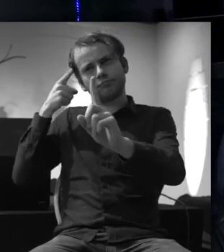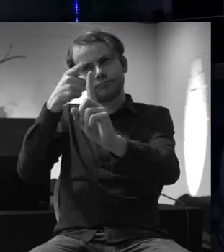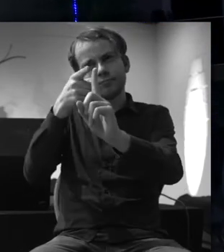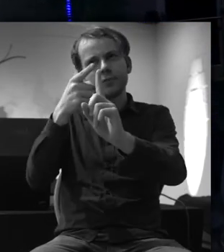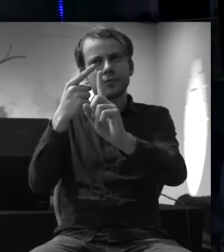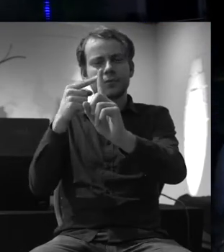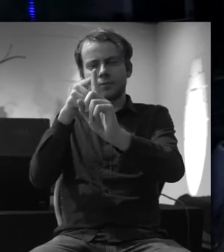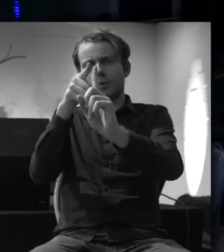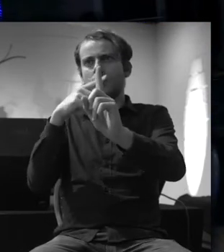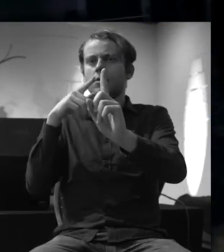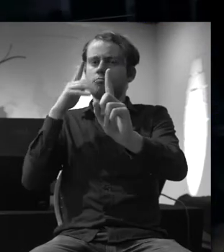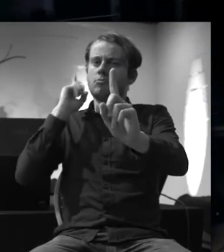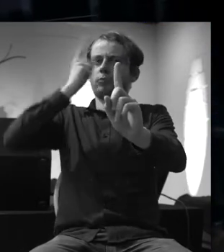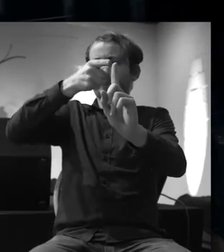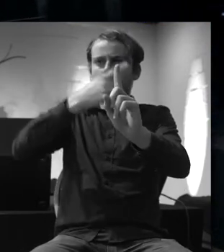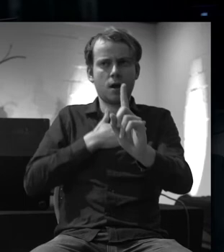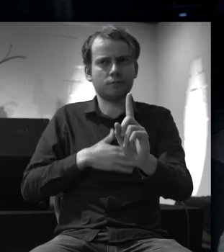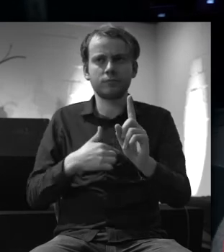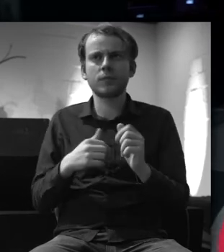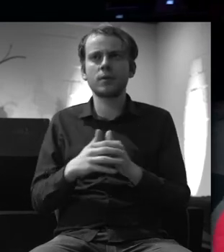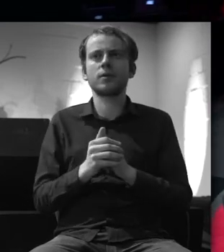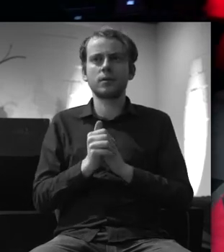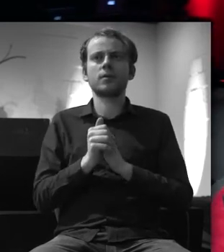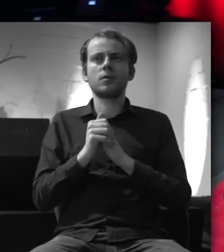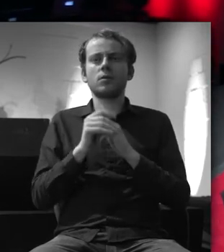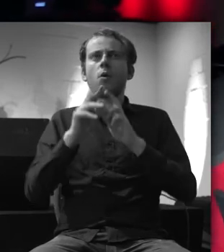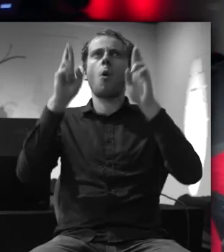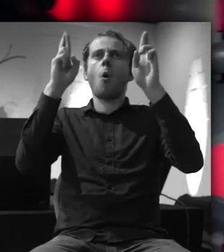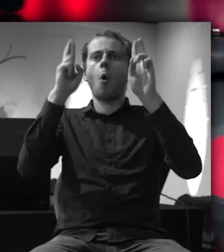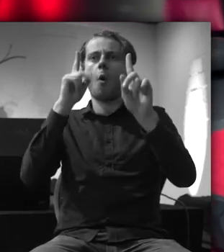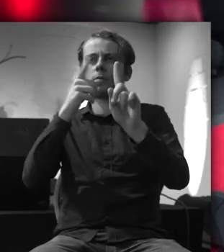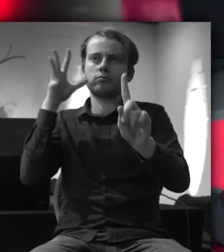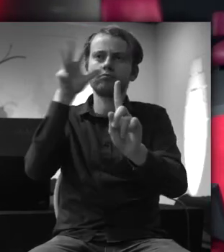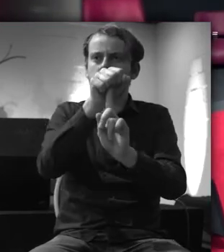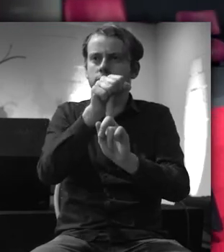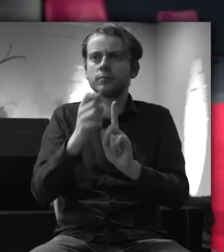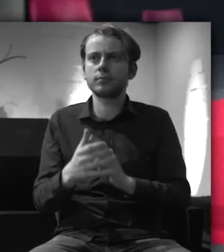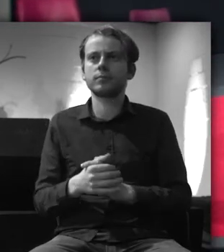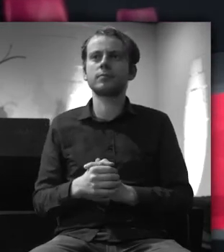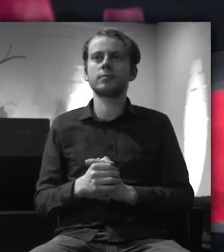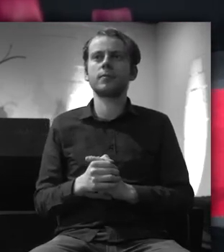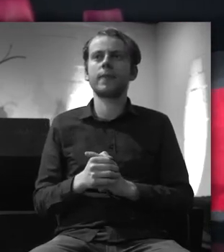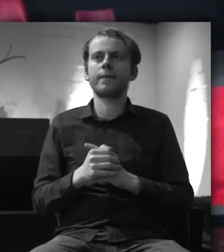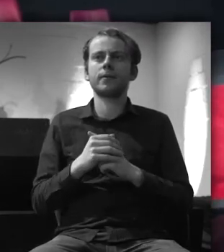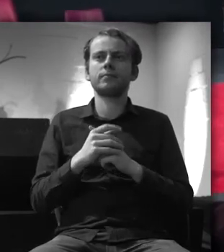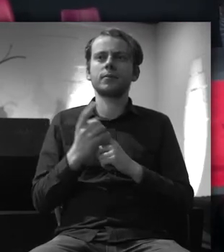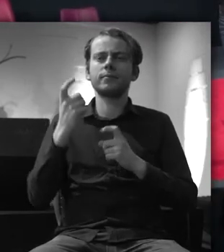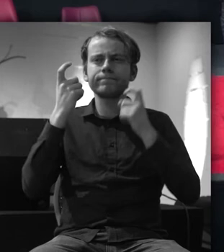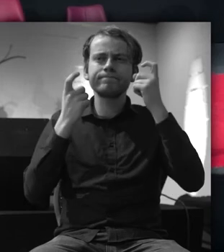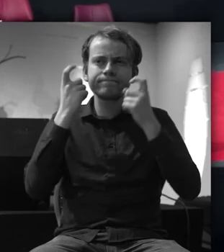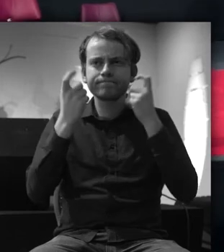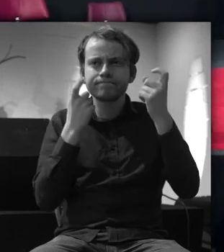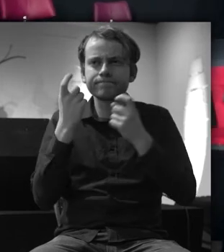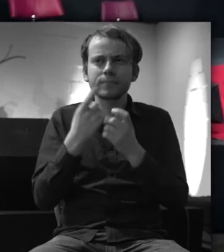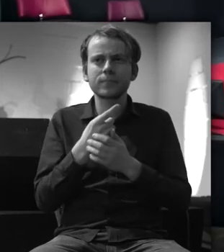about the guy I met or the story I was telling you at the start, can you imagine a whole population doesn't see any, or they don't